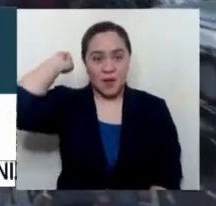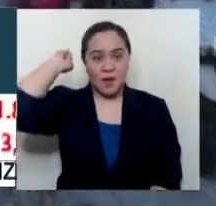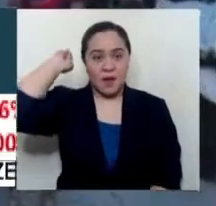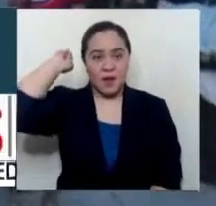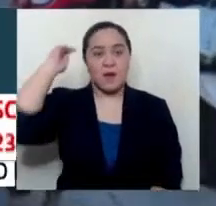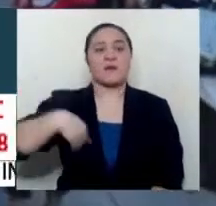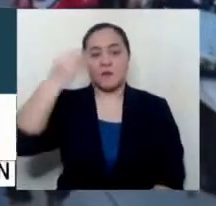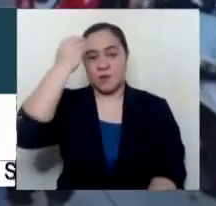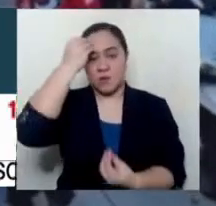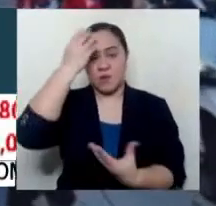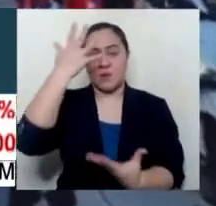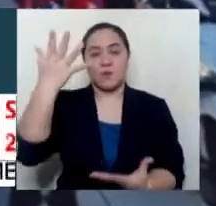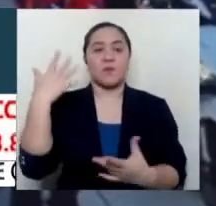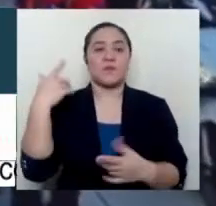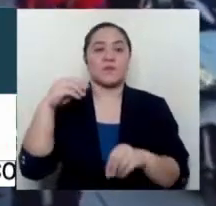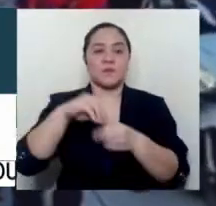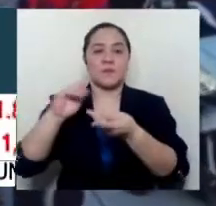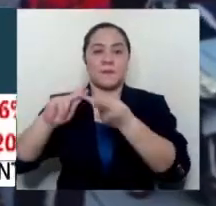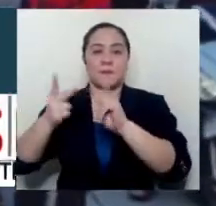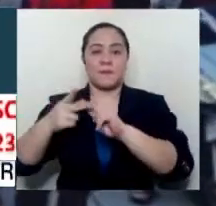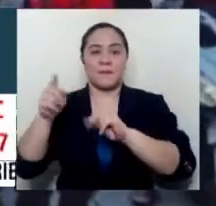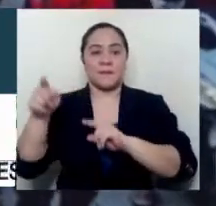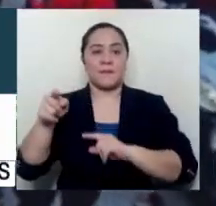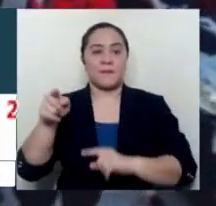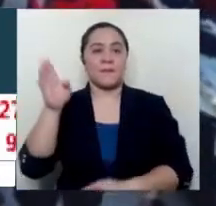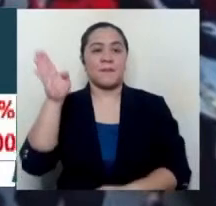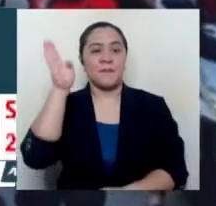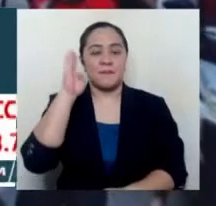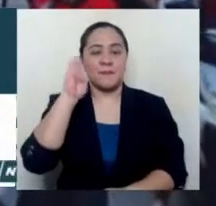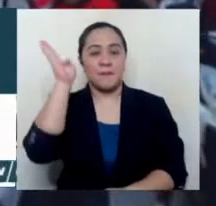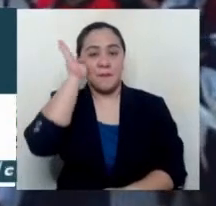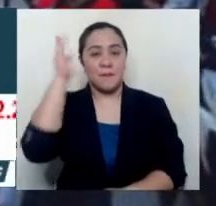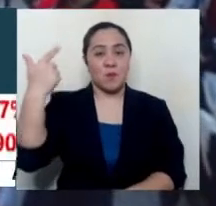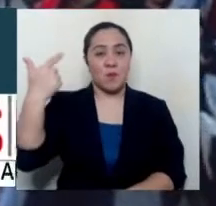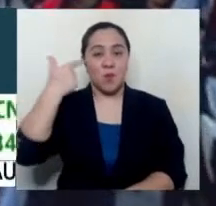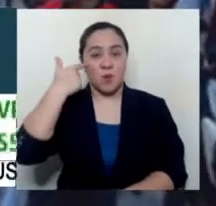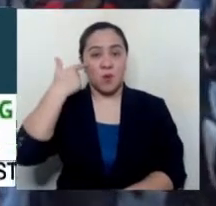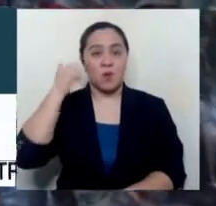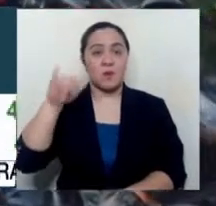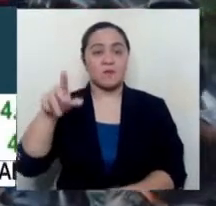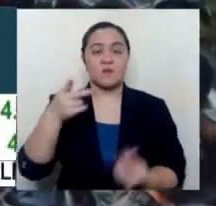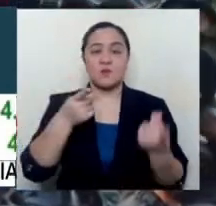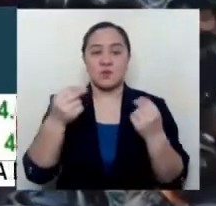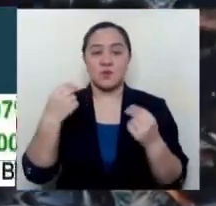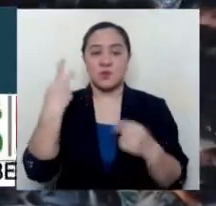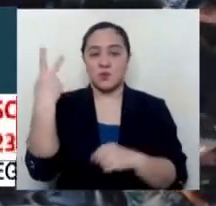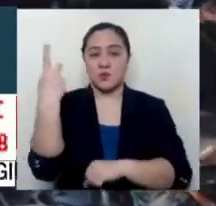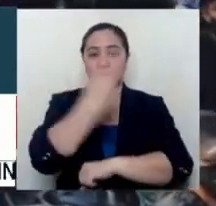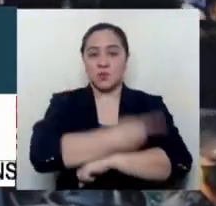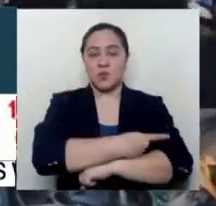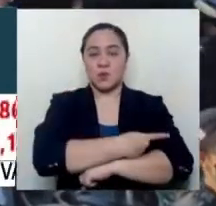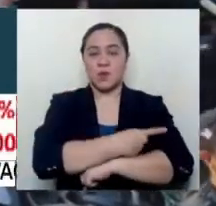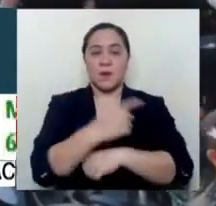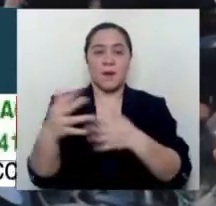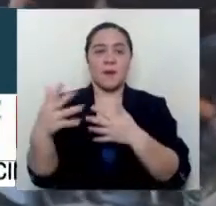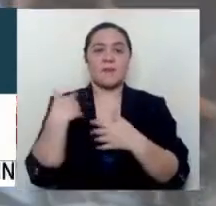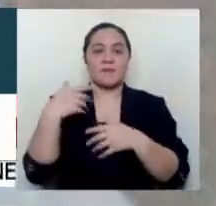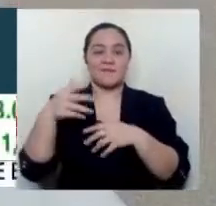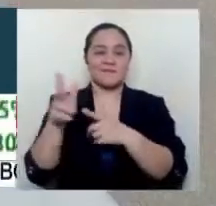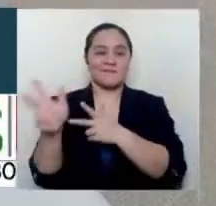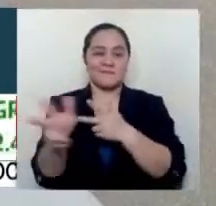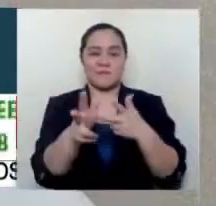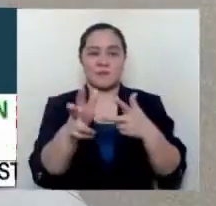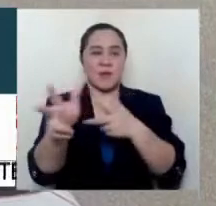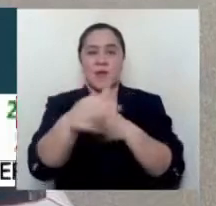Bato de la Rosa, and his vice presidential running mate, Senator Bongo, held a two-day caravan in Metro Manila and in